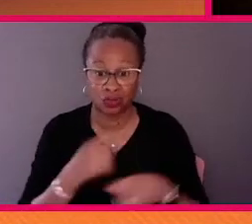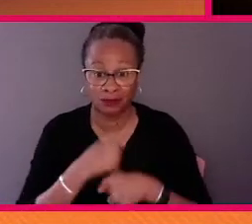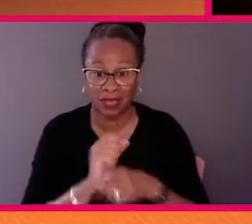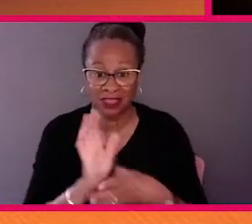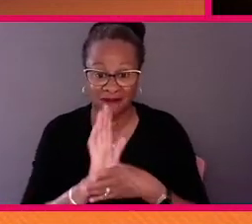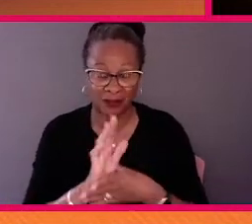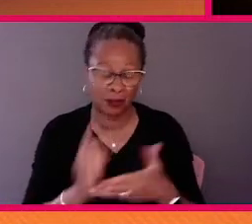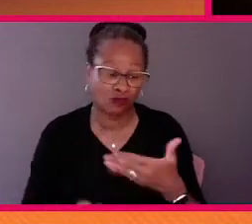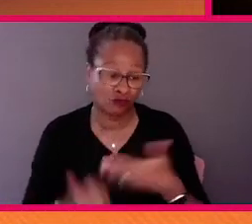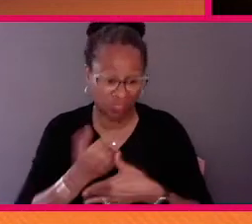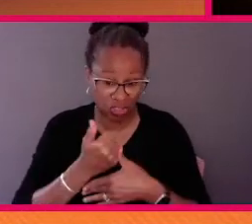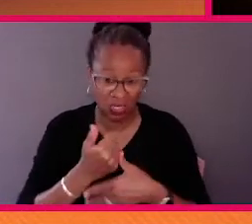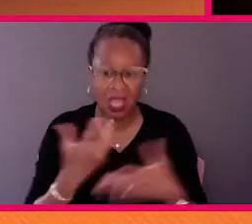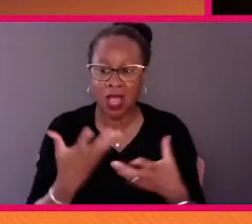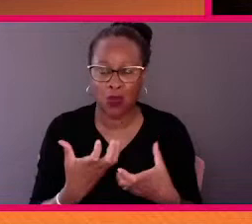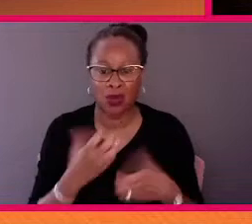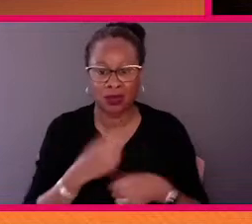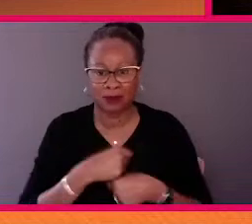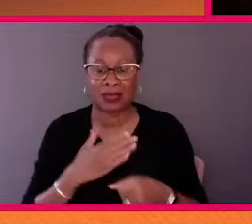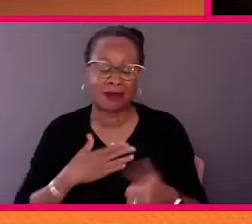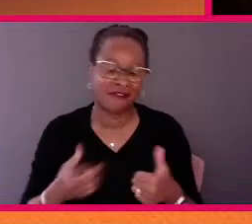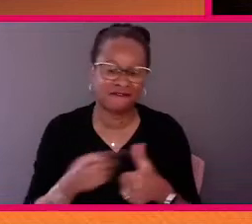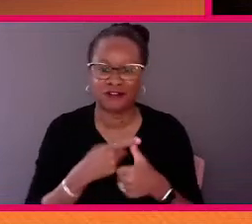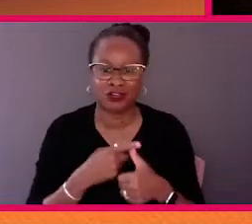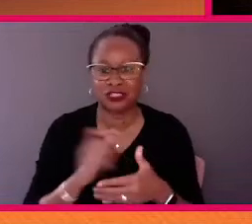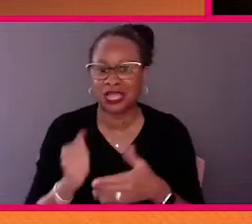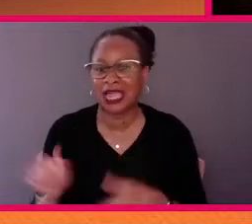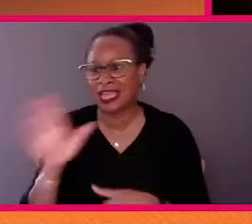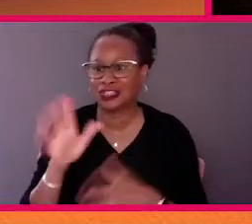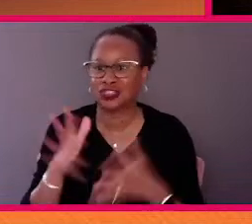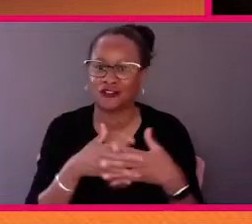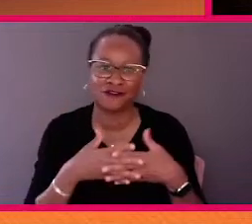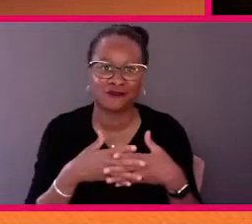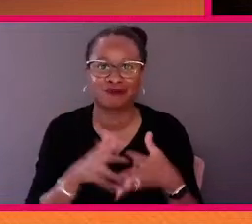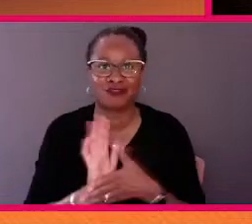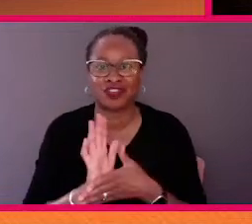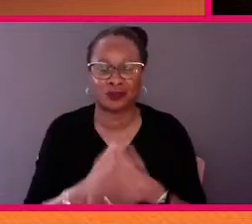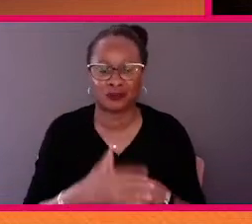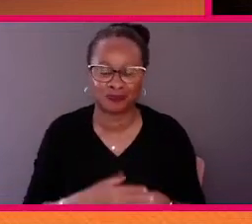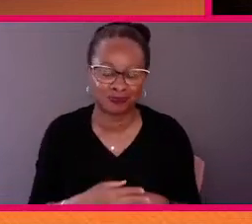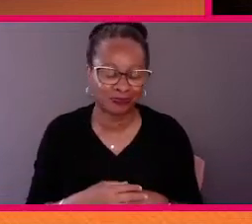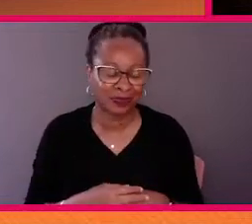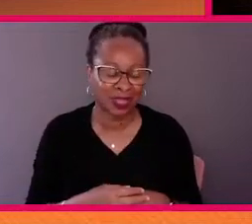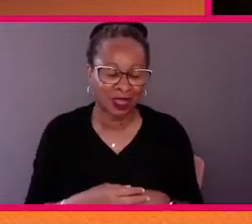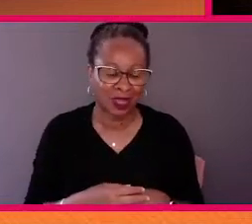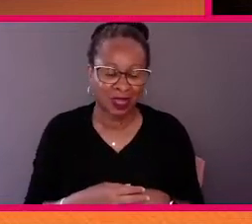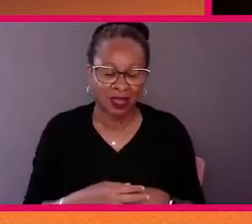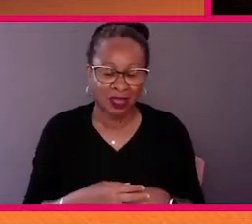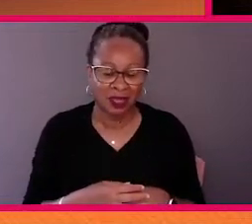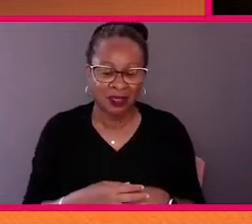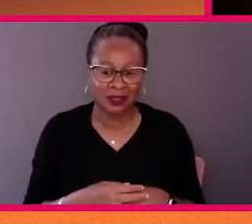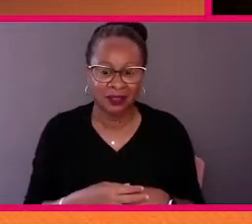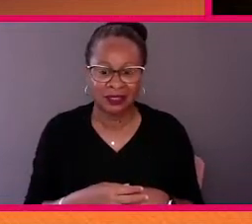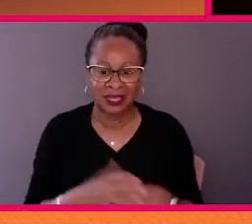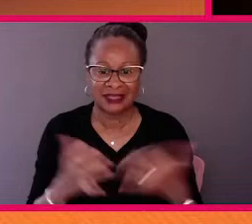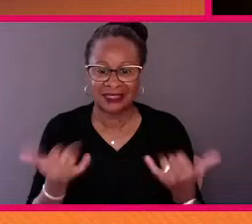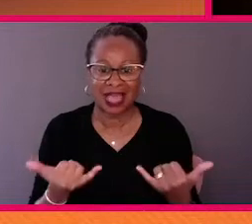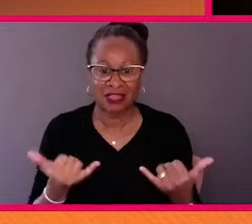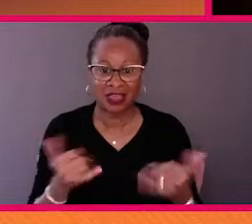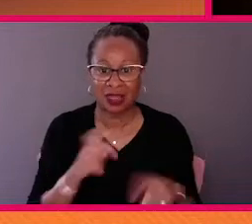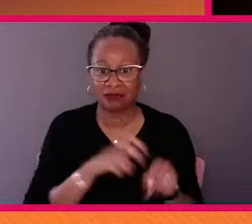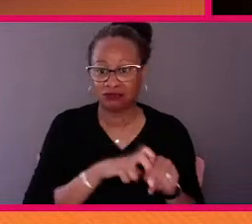oh, I'm going to make my first Asian film or first film with Asian subject matter, just sort of now that I've kind of come on the other side